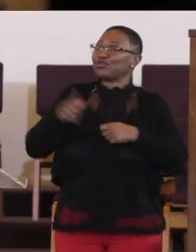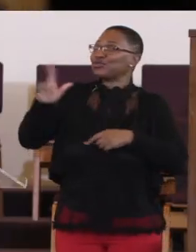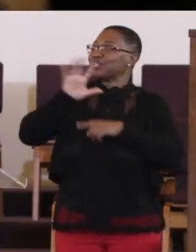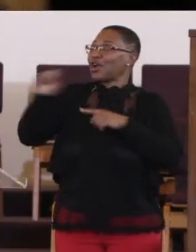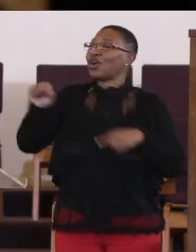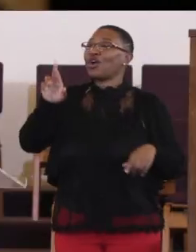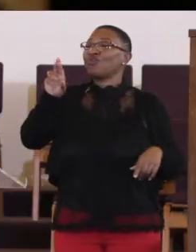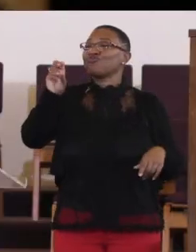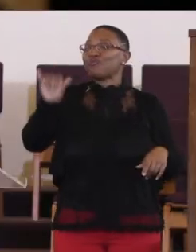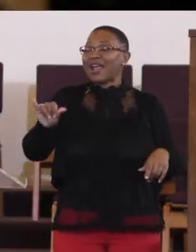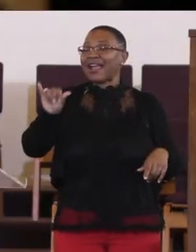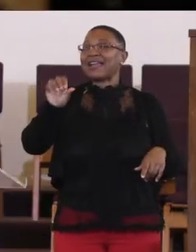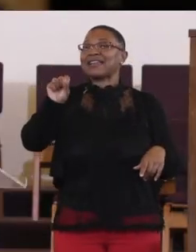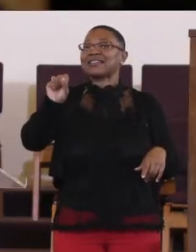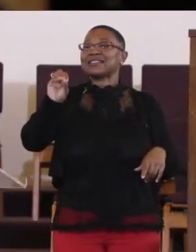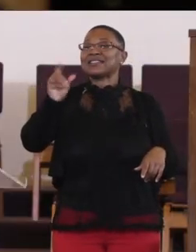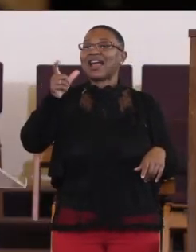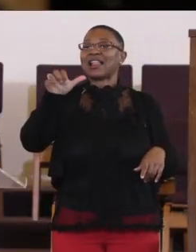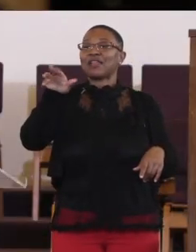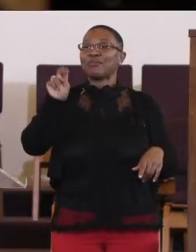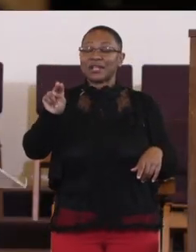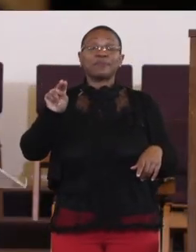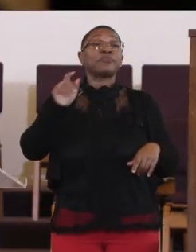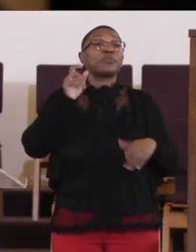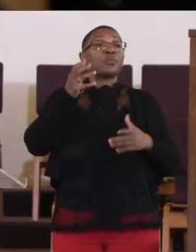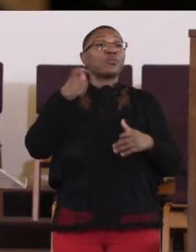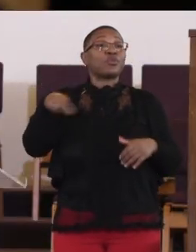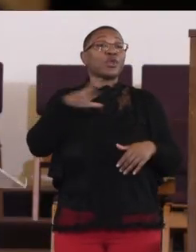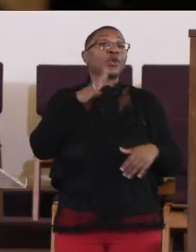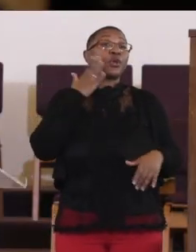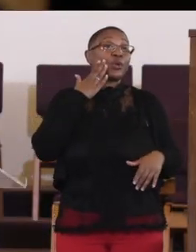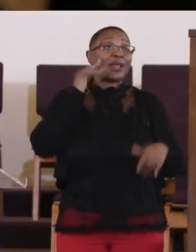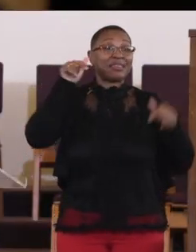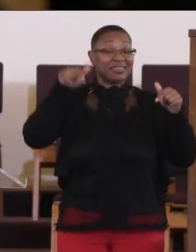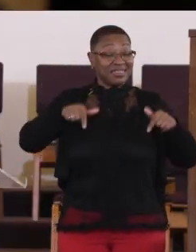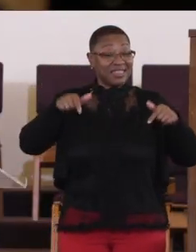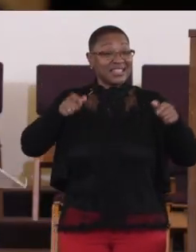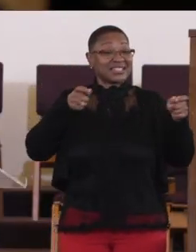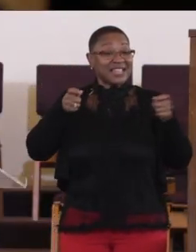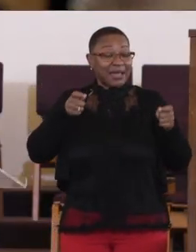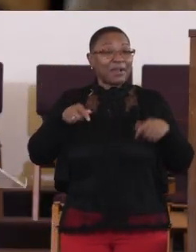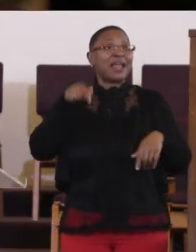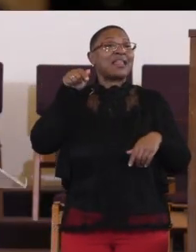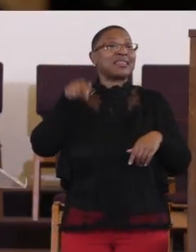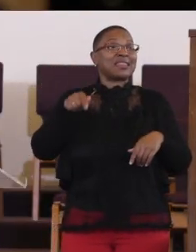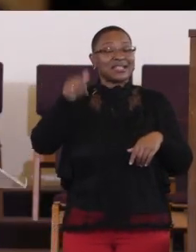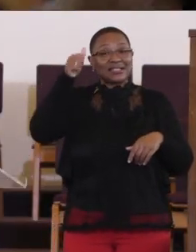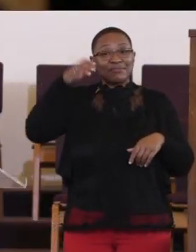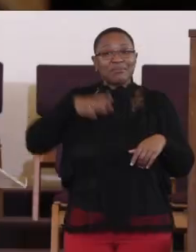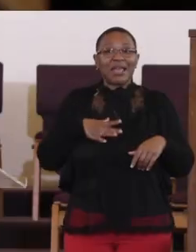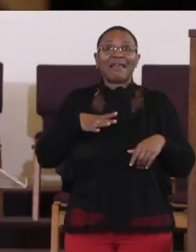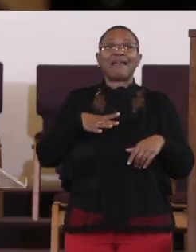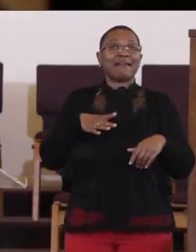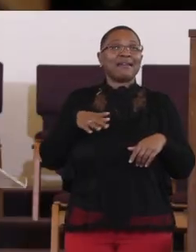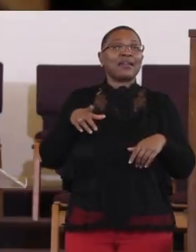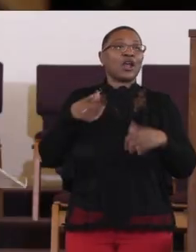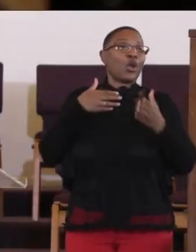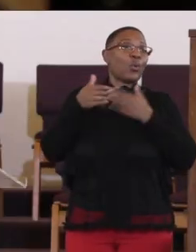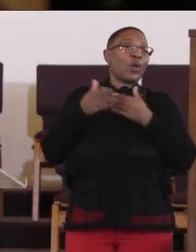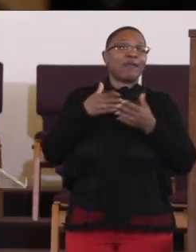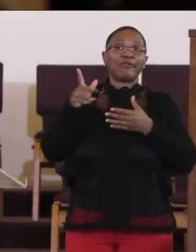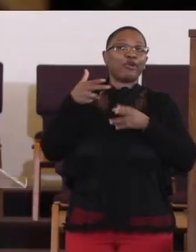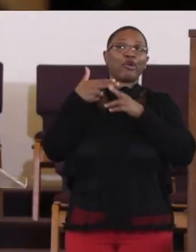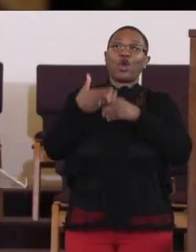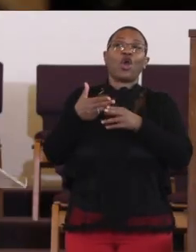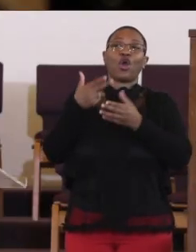Solomon. So what I'm trying to get you guys to understand, this cabinet, this man, whatever you call what you